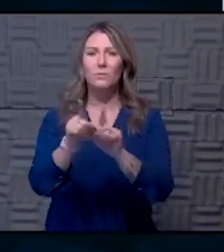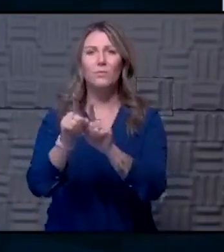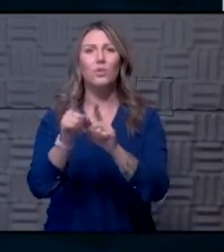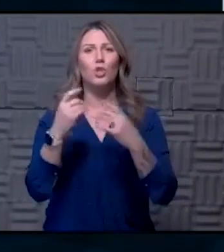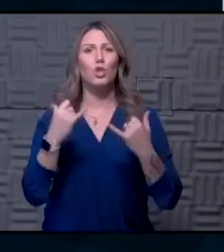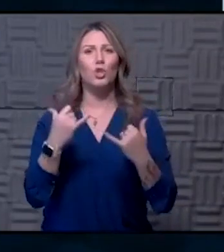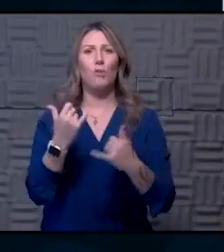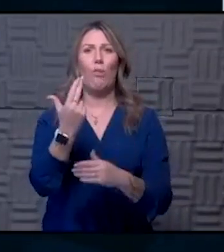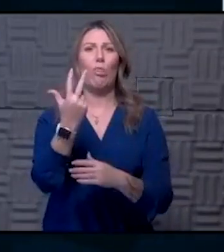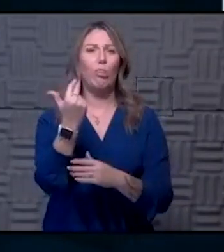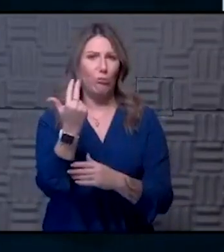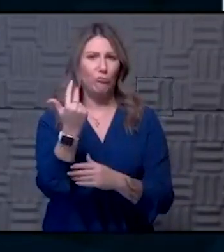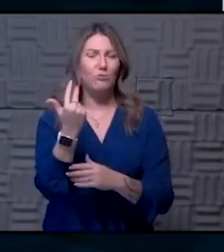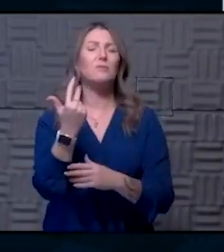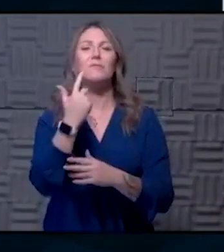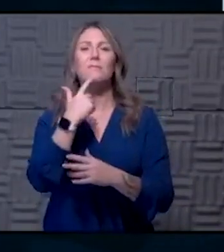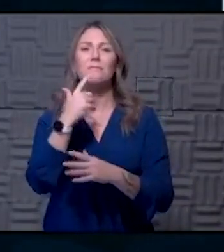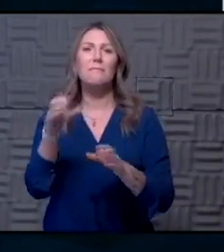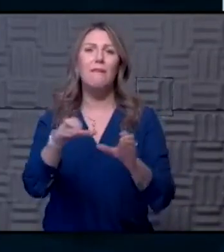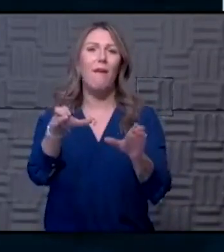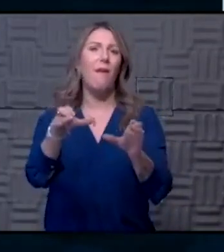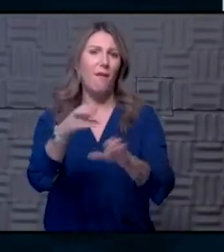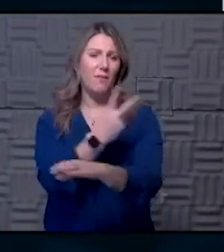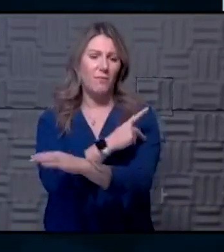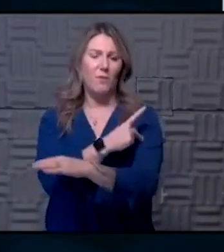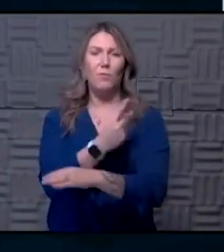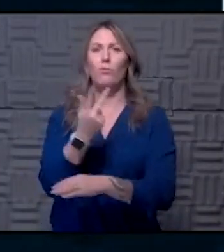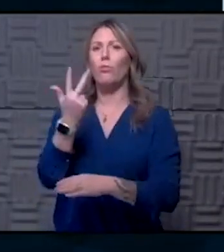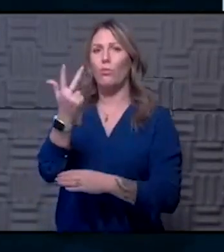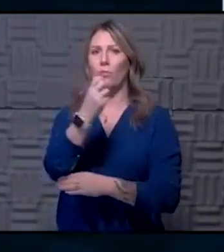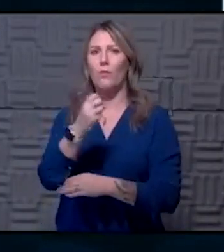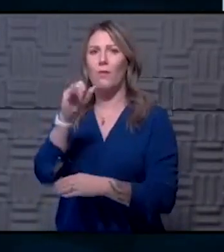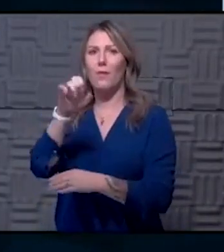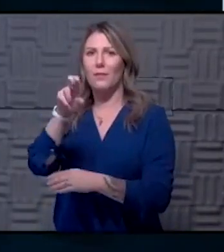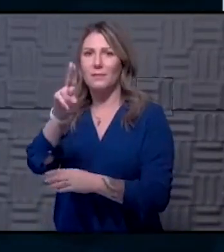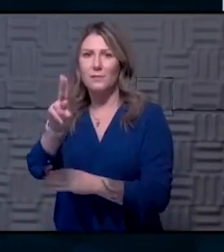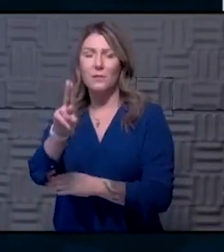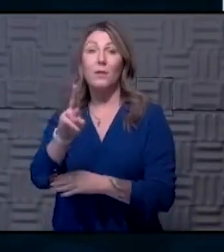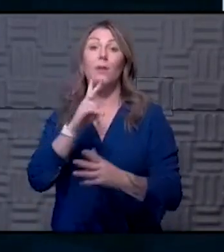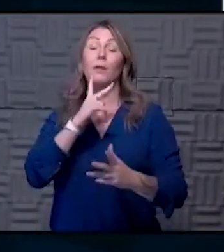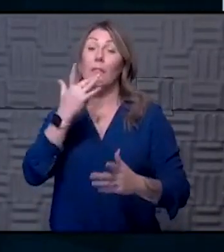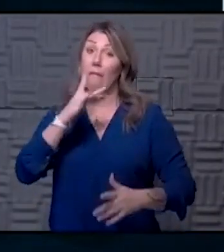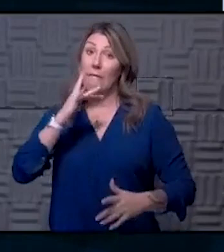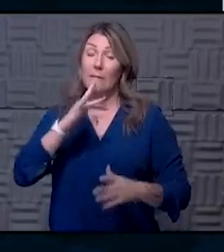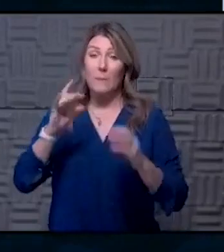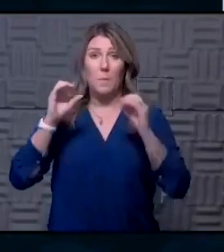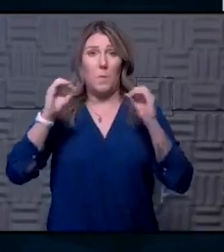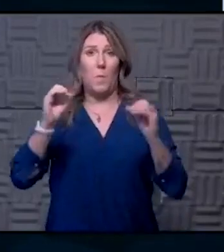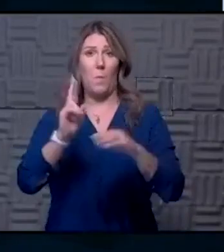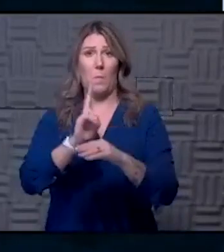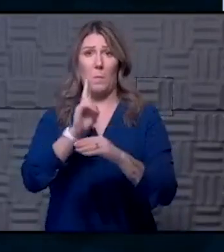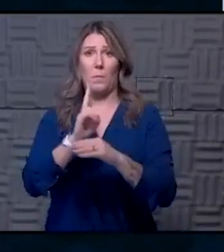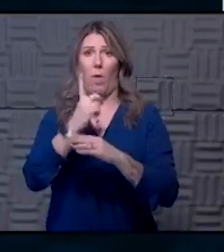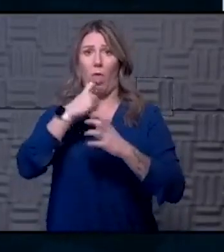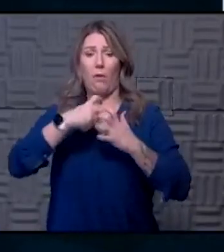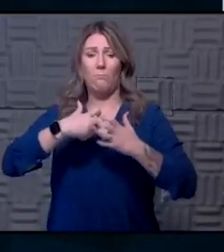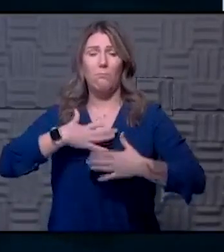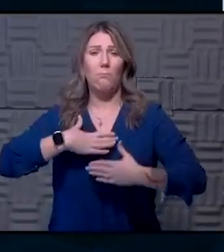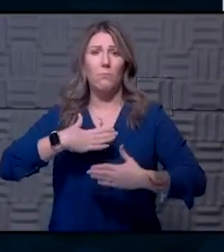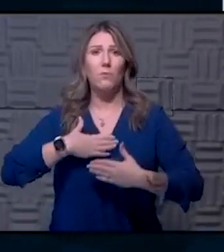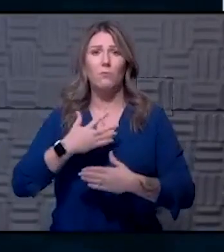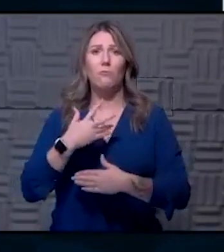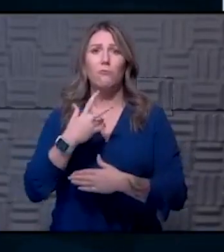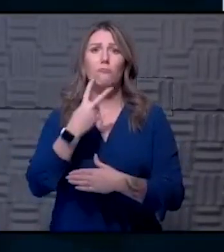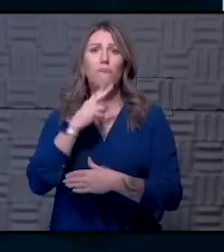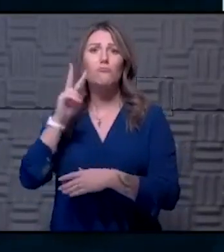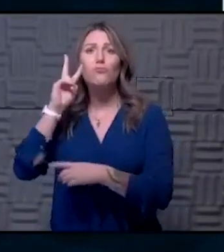have 13 active patients in the hospital, 3 are in the ICU, and fortunately none are on ventilators. 2 days ago, we were actually at our